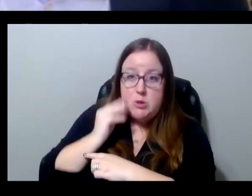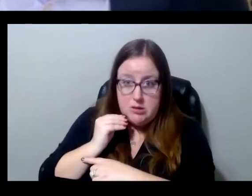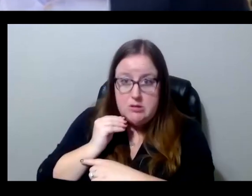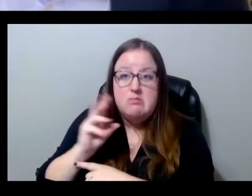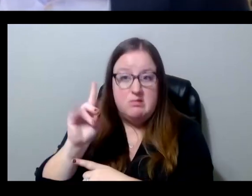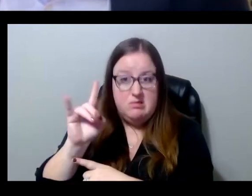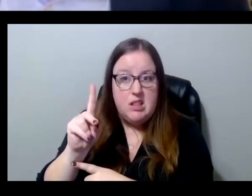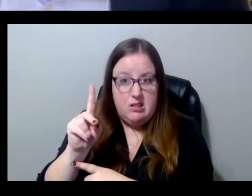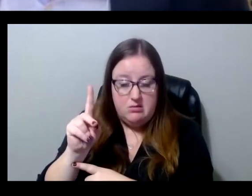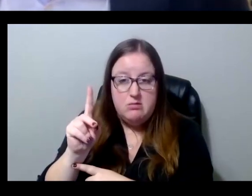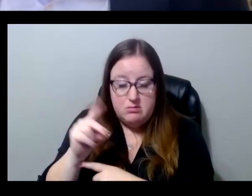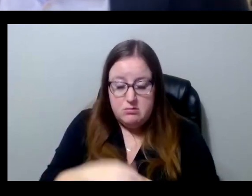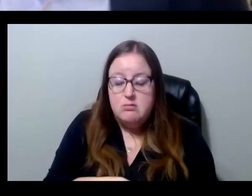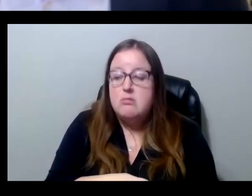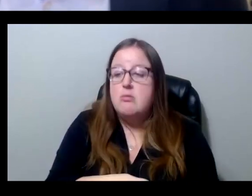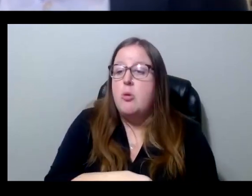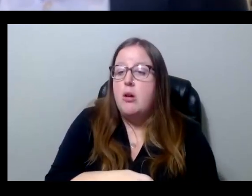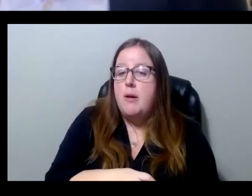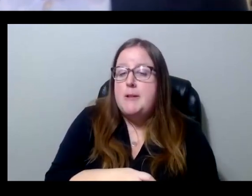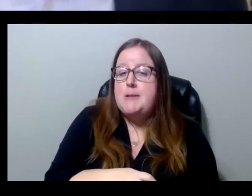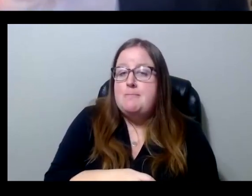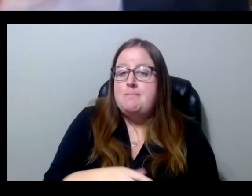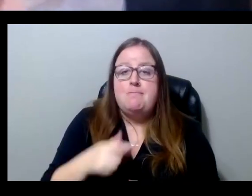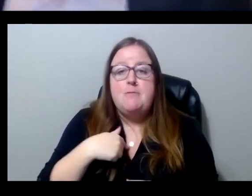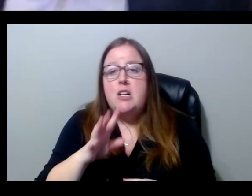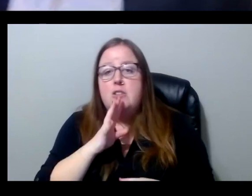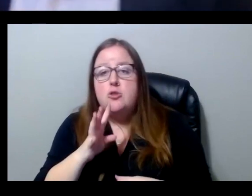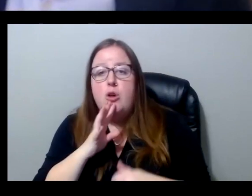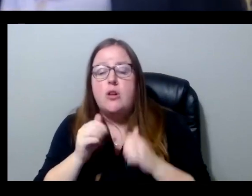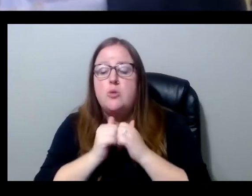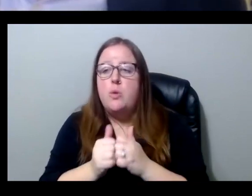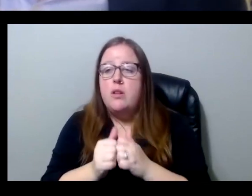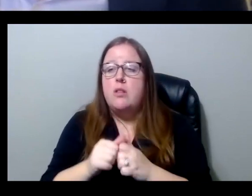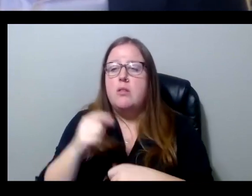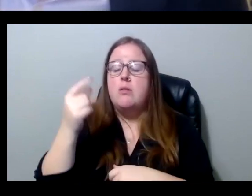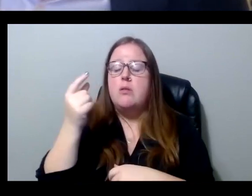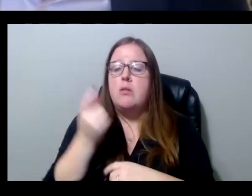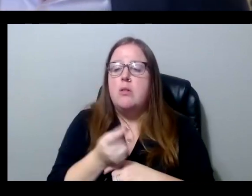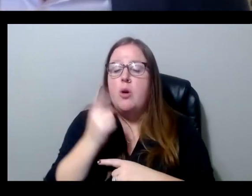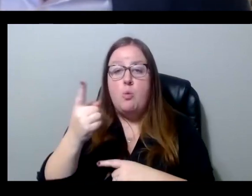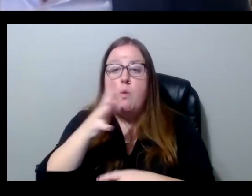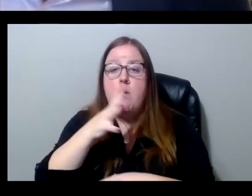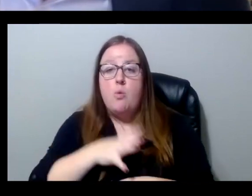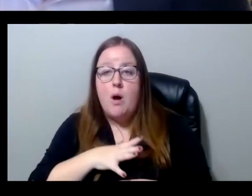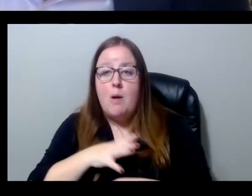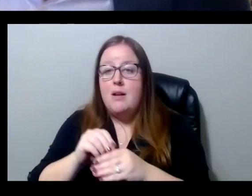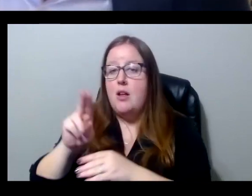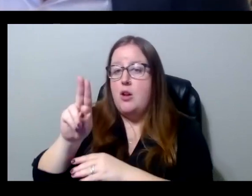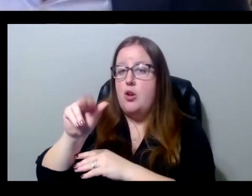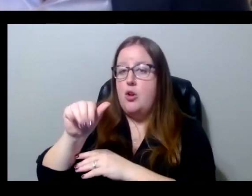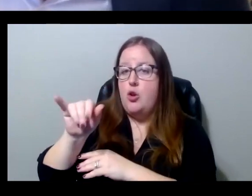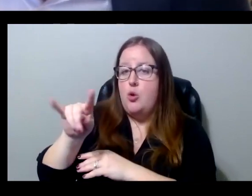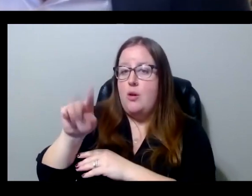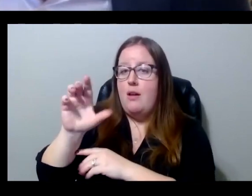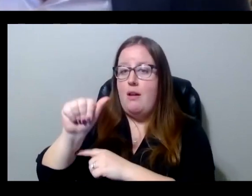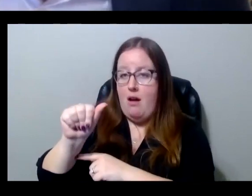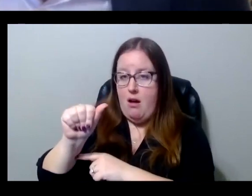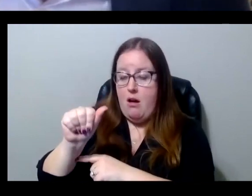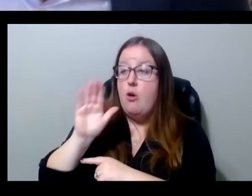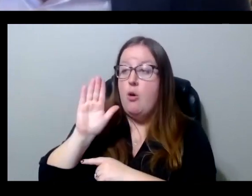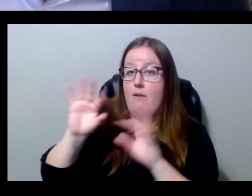of the characters, the family that I follow, or actually the two families I follow throughout the book, moved from Germany is